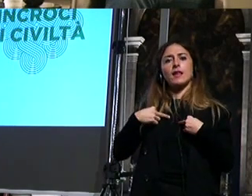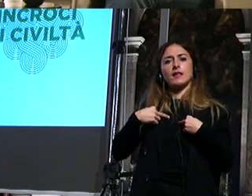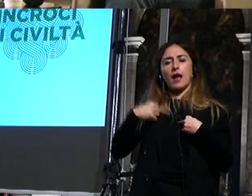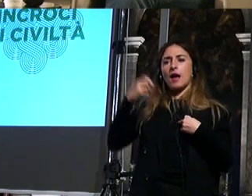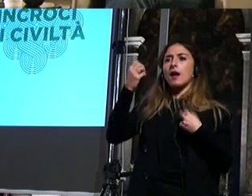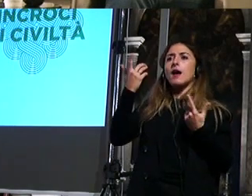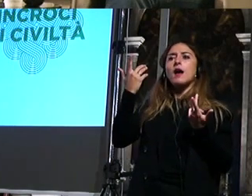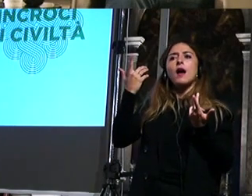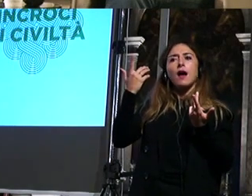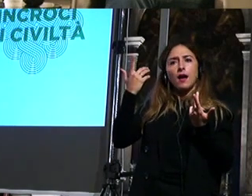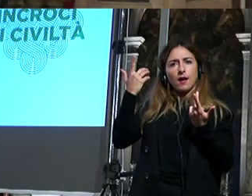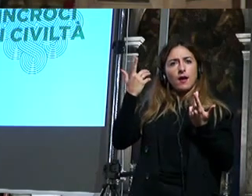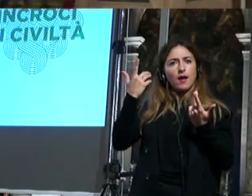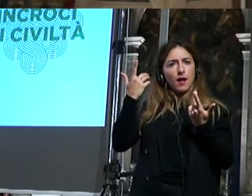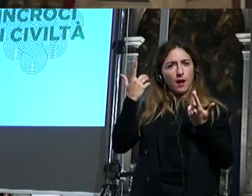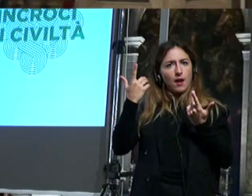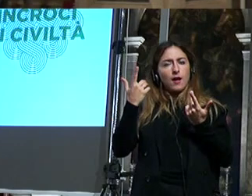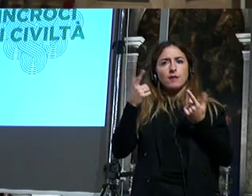very,